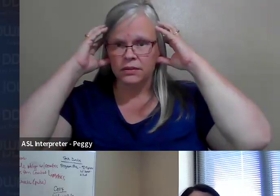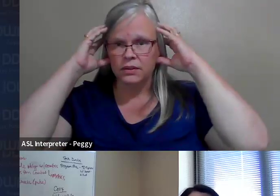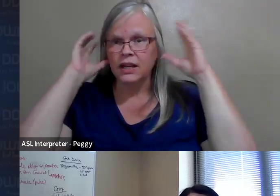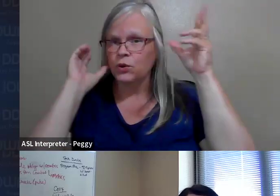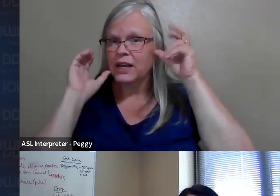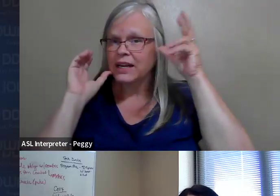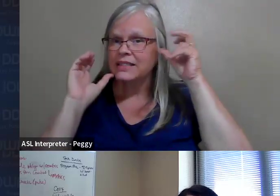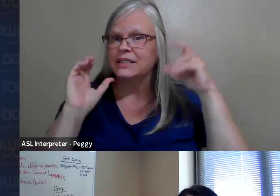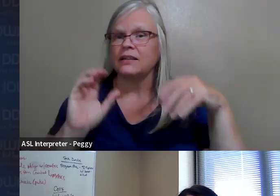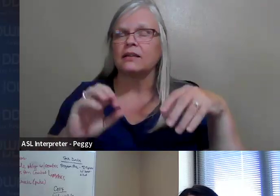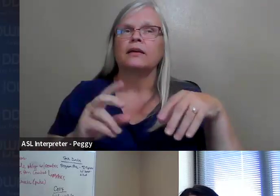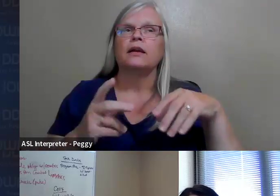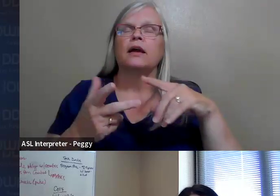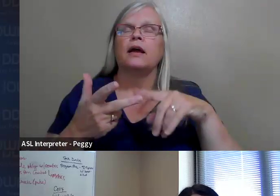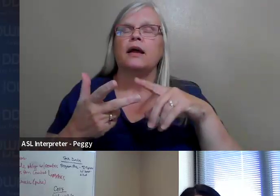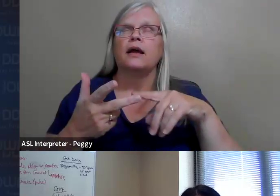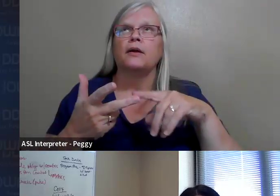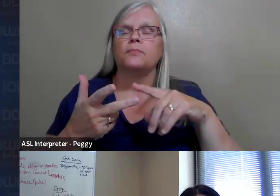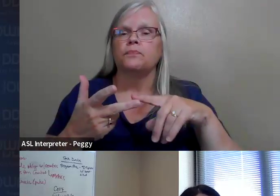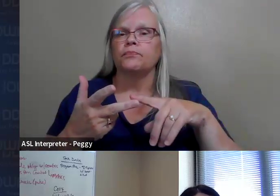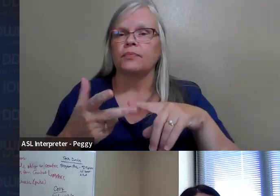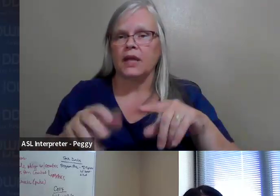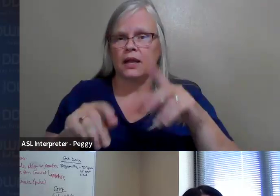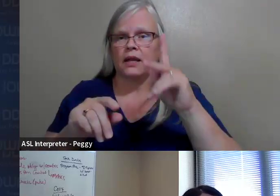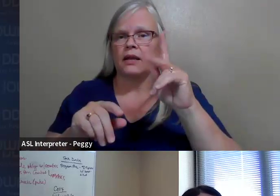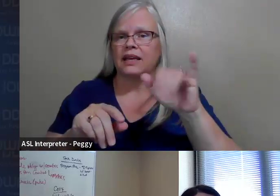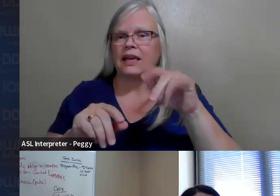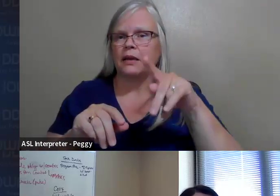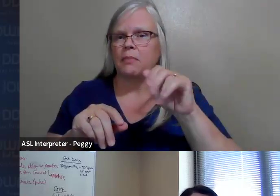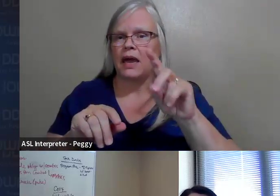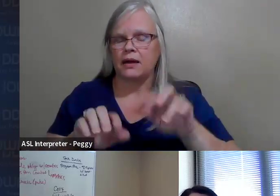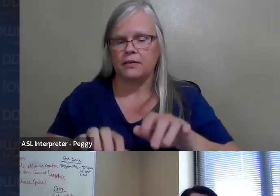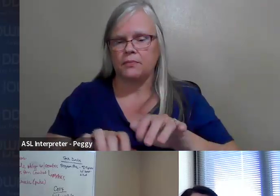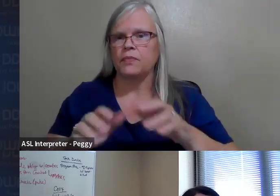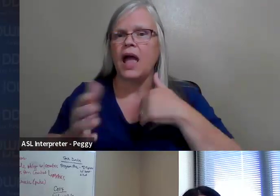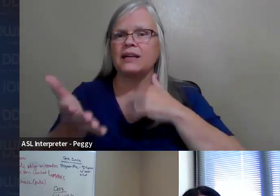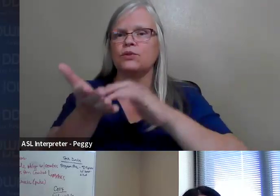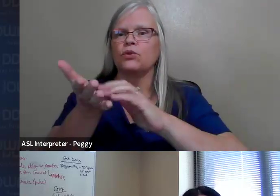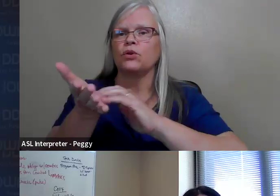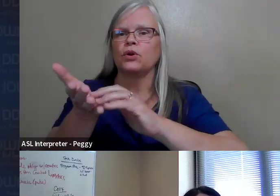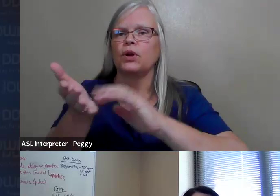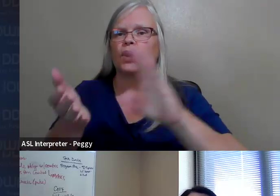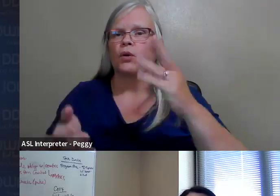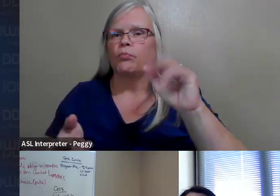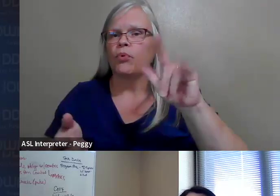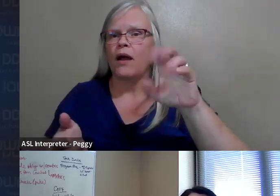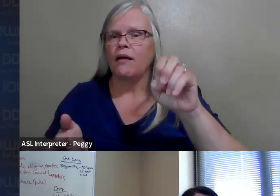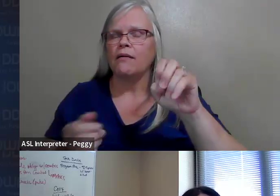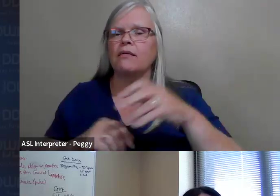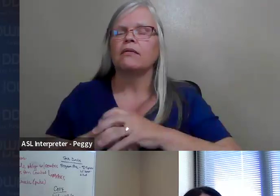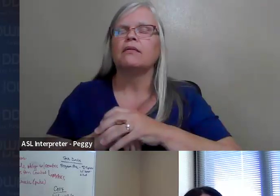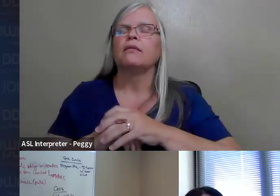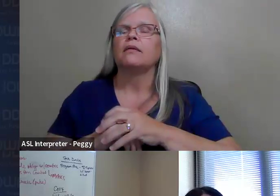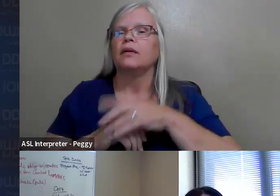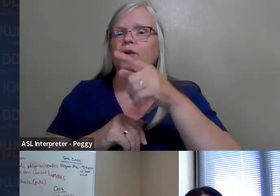listen to it. There is a keypad that has Braille on it that you can navigate around. You